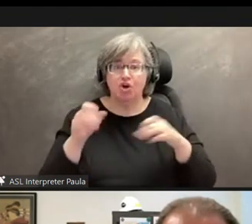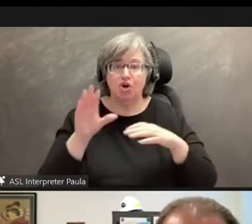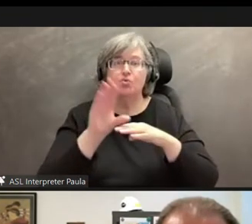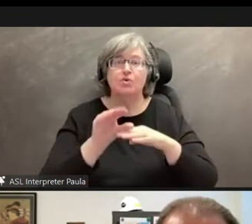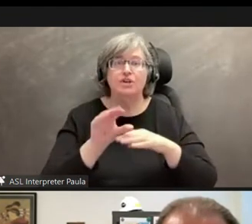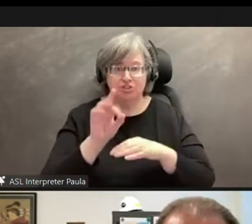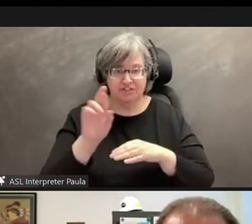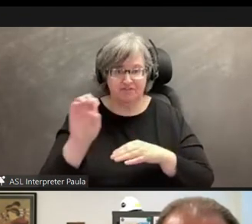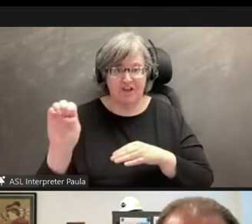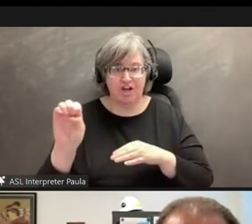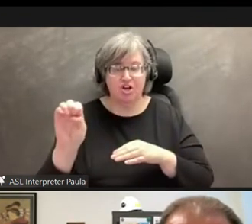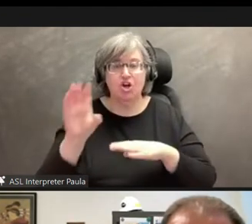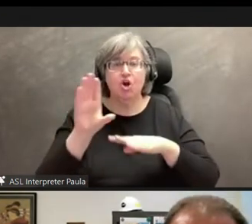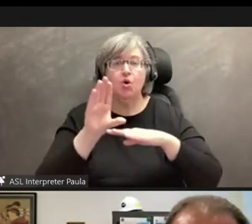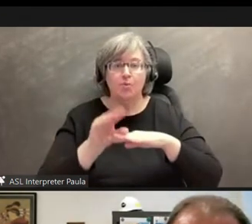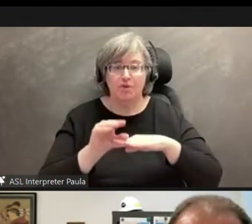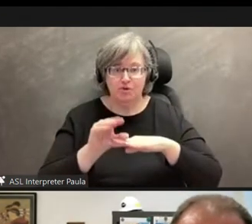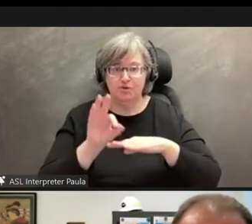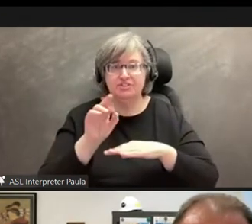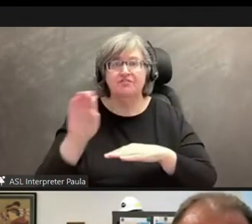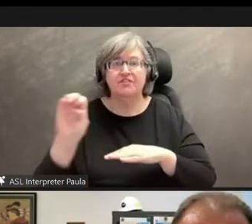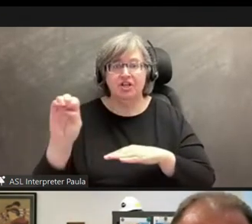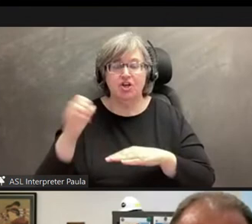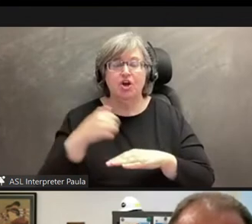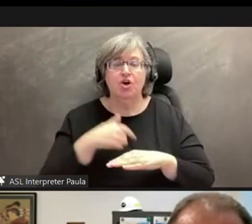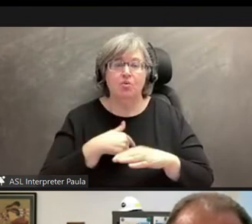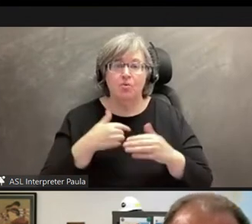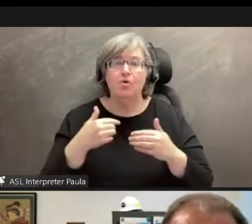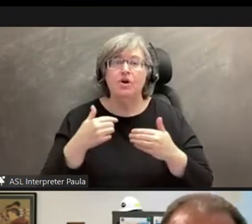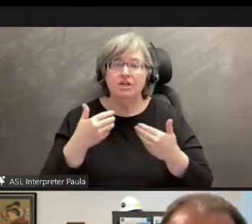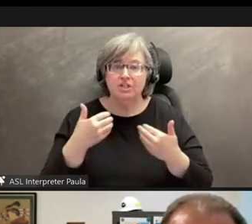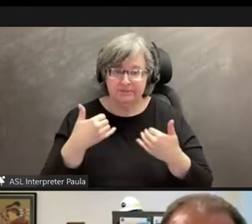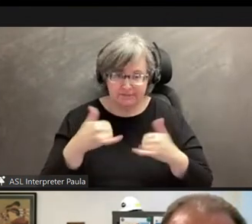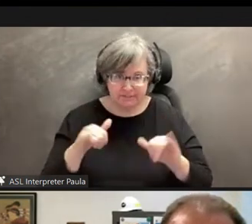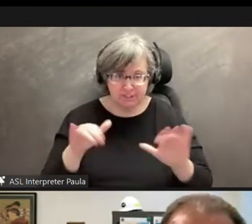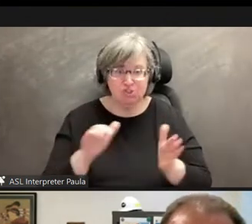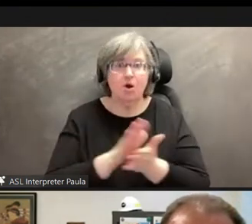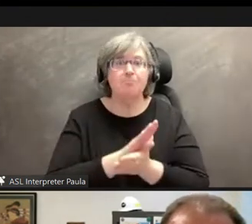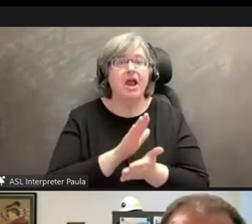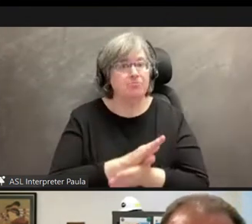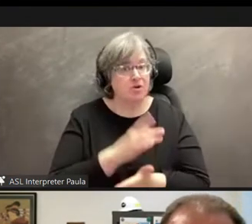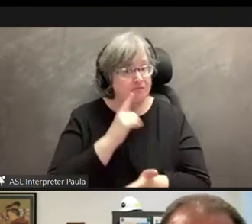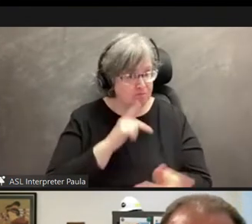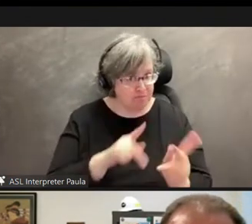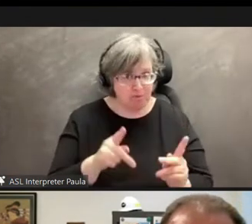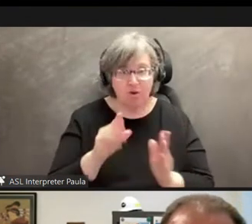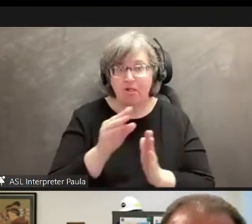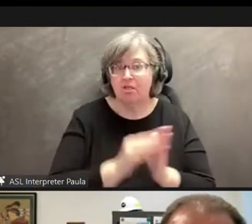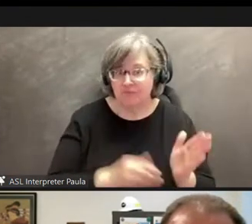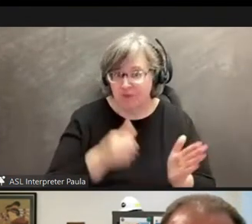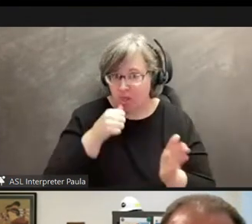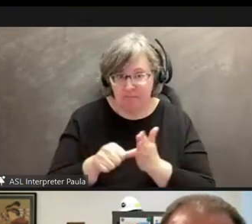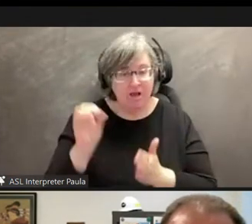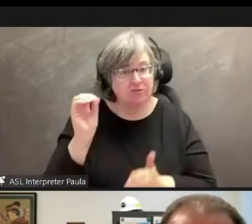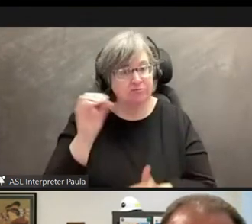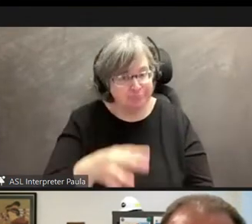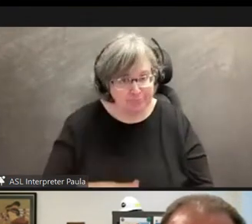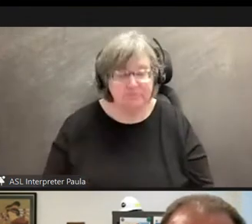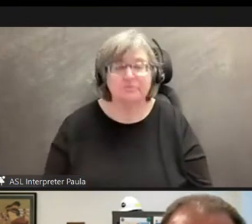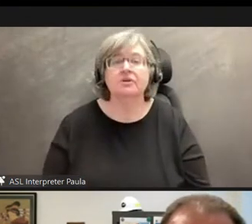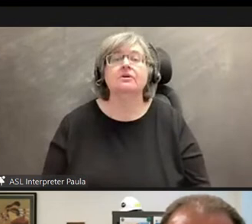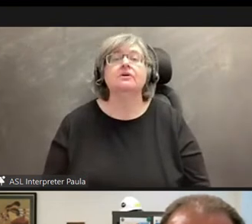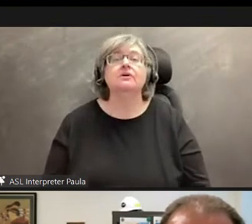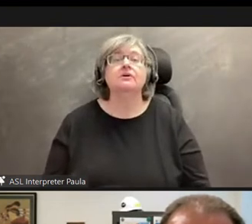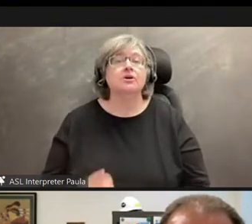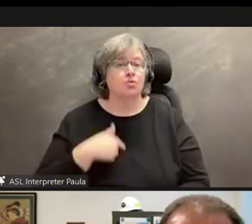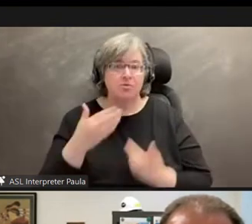So for reduced fare, we have offerings of still doing it paper for people who want to do it by mail. And we process